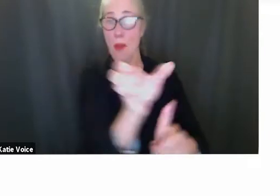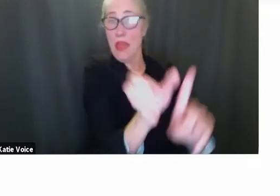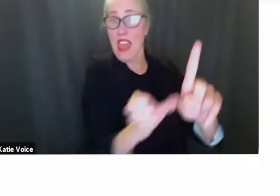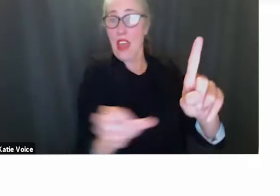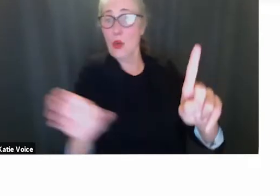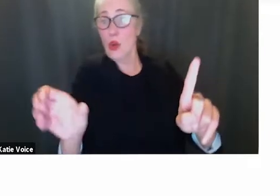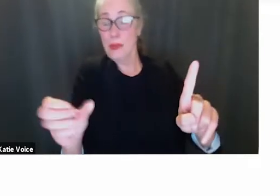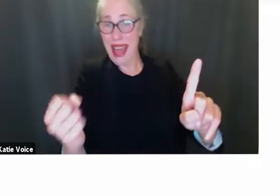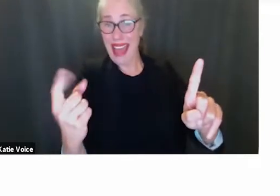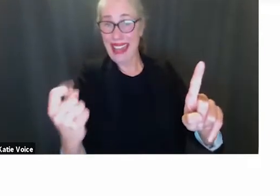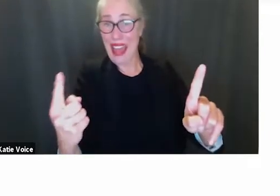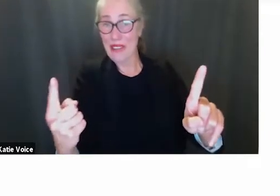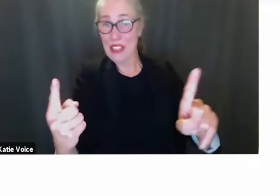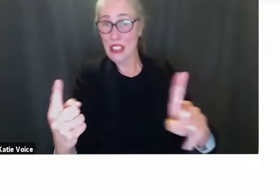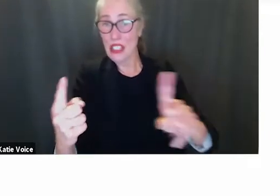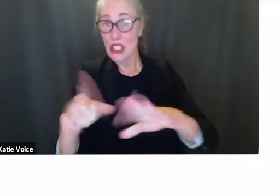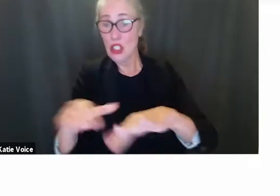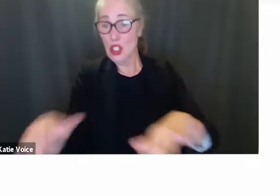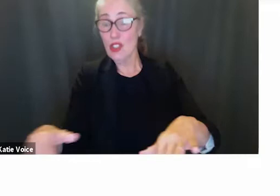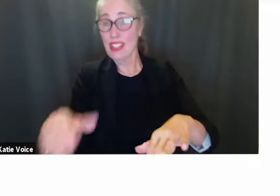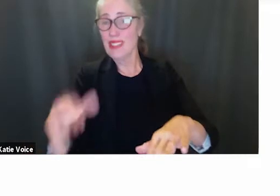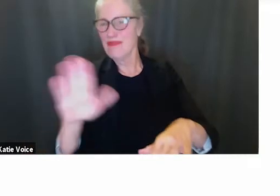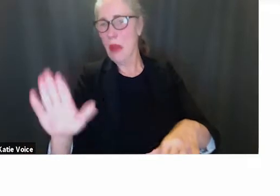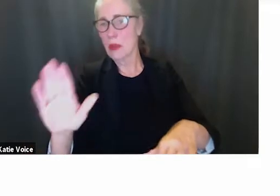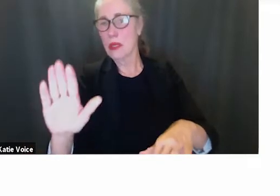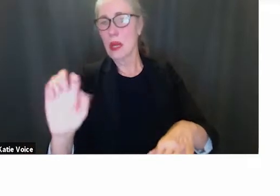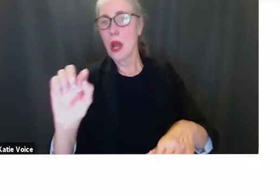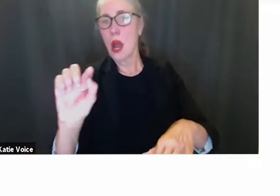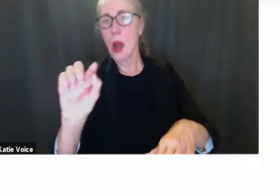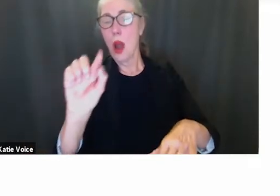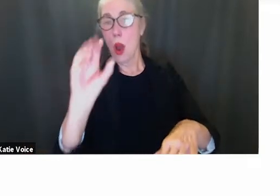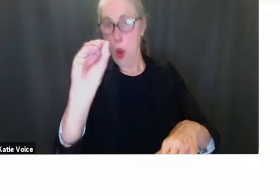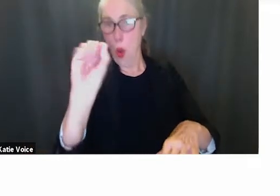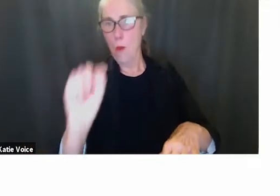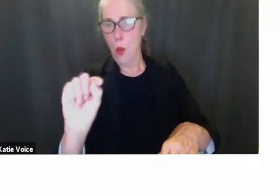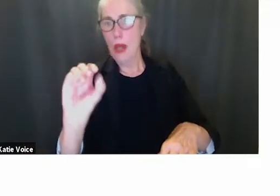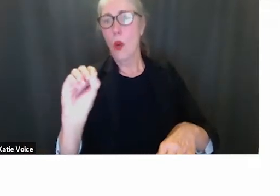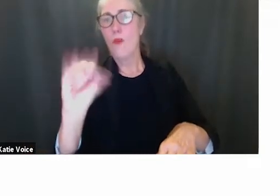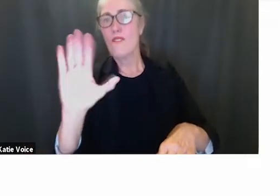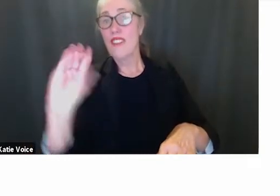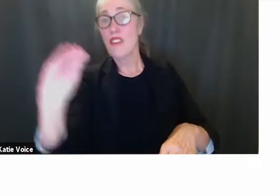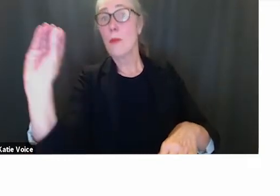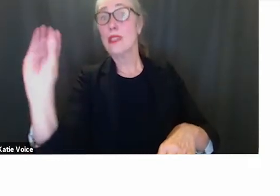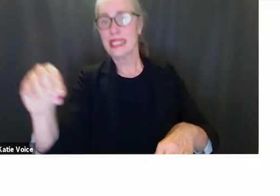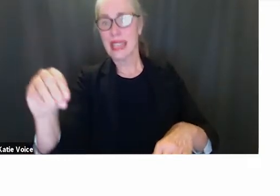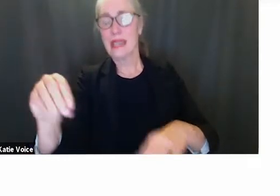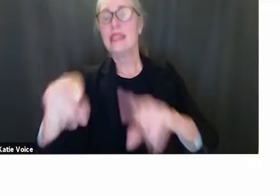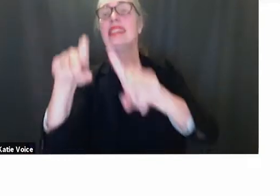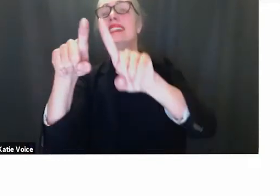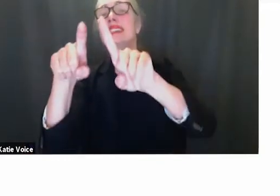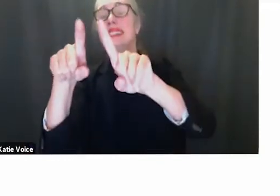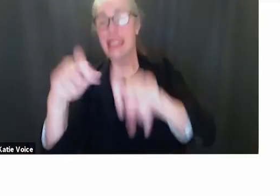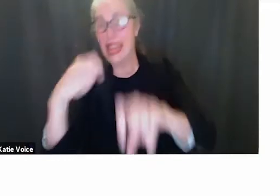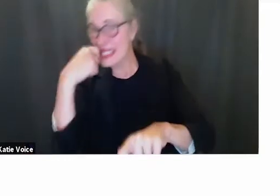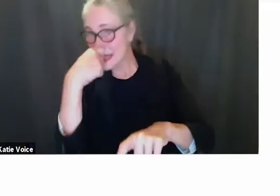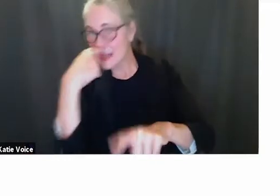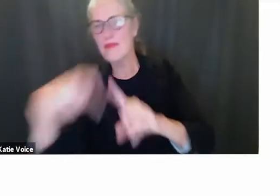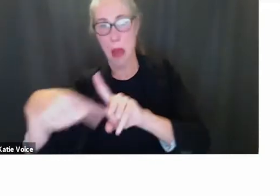0.05% tested positive. That is much lower than a symptomatic testing